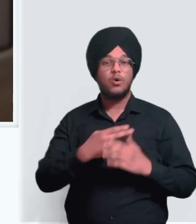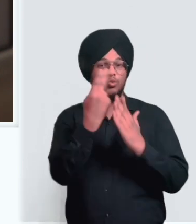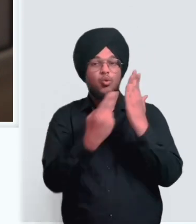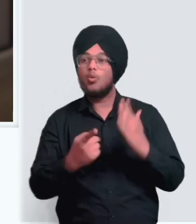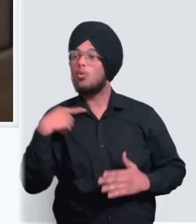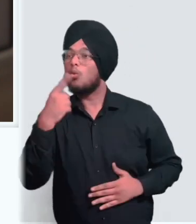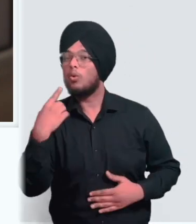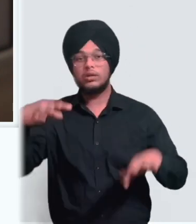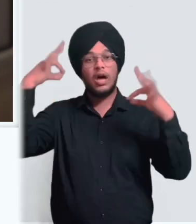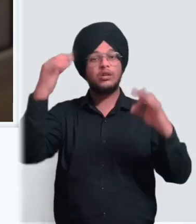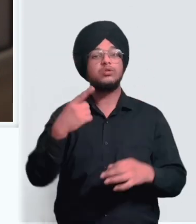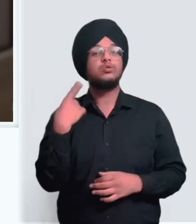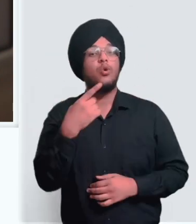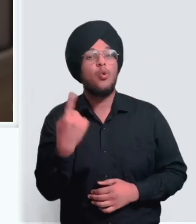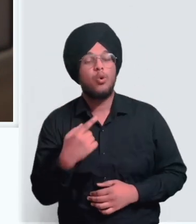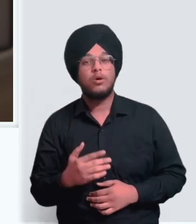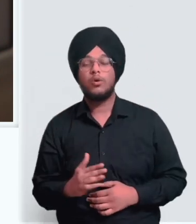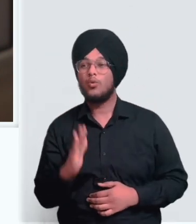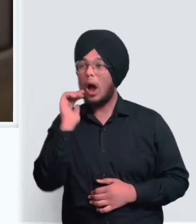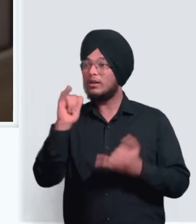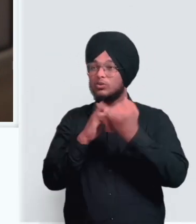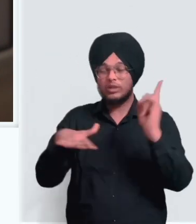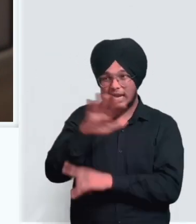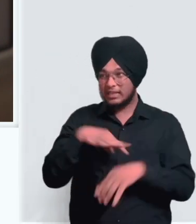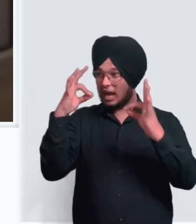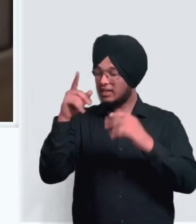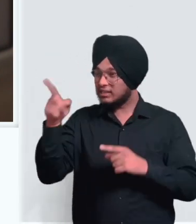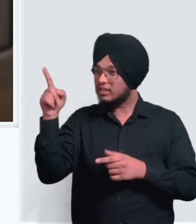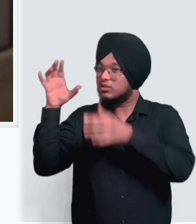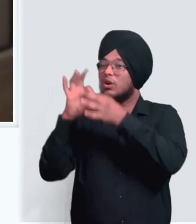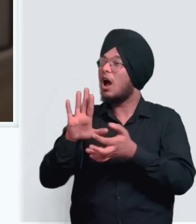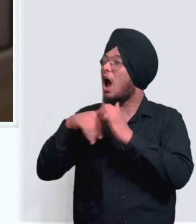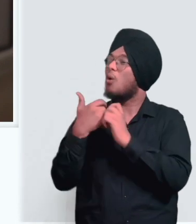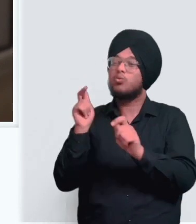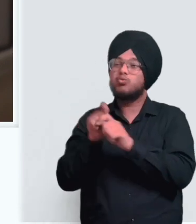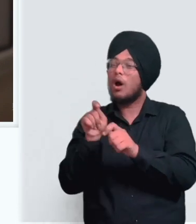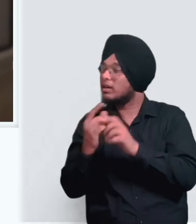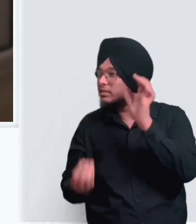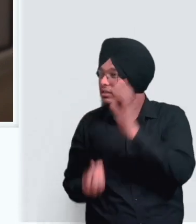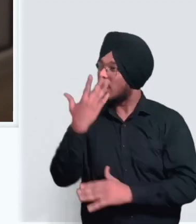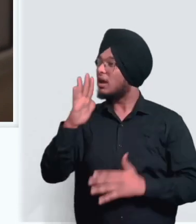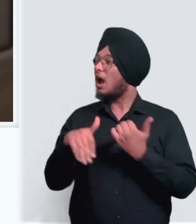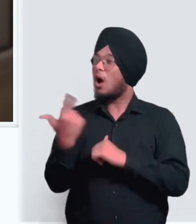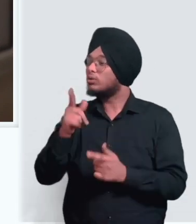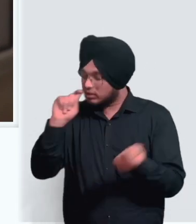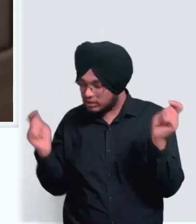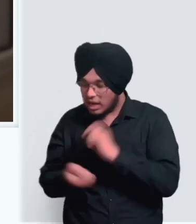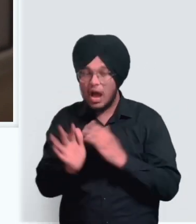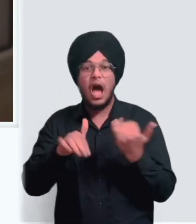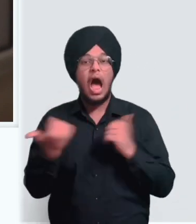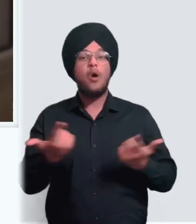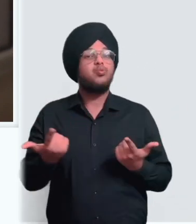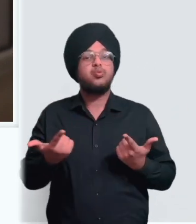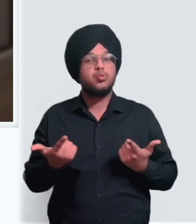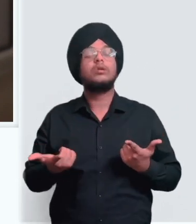like them, the subject of these artworks? Who were these performers? Where did they fit in the societies they belonged to?